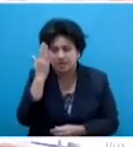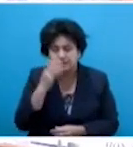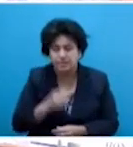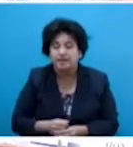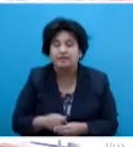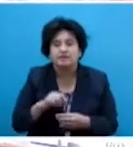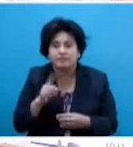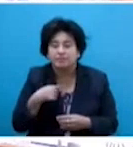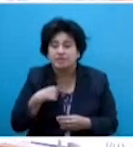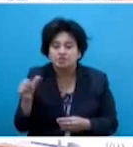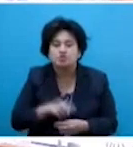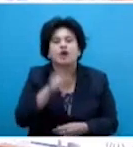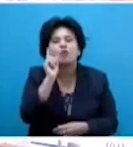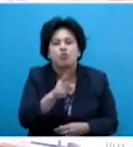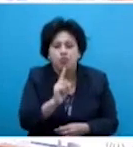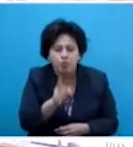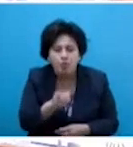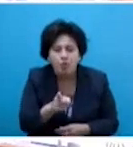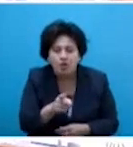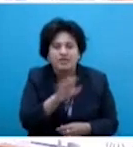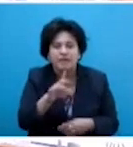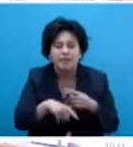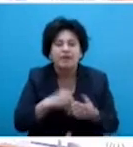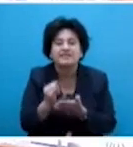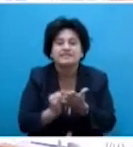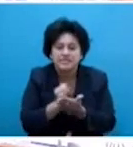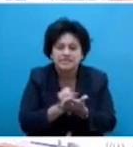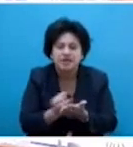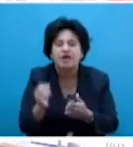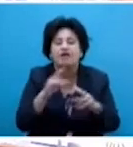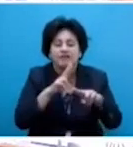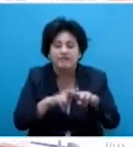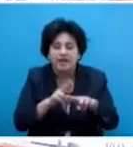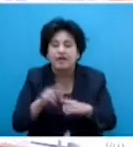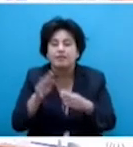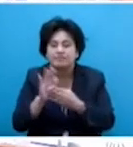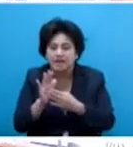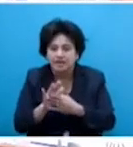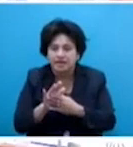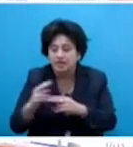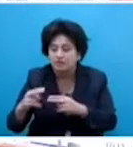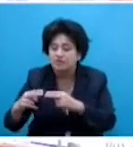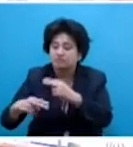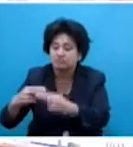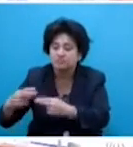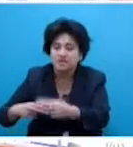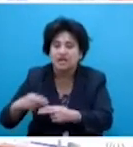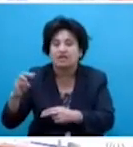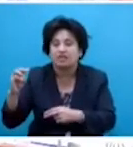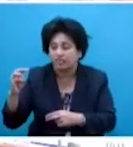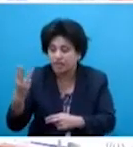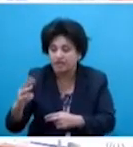Speaker, is warn them of the sins of the father and of the mother, visiting their children even to the third and fourth generations